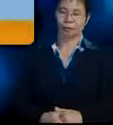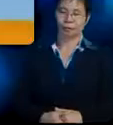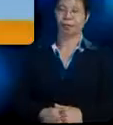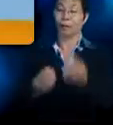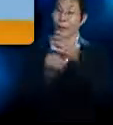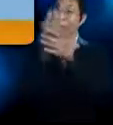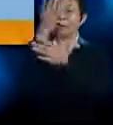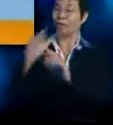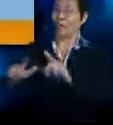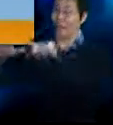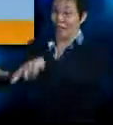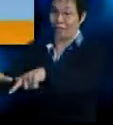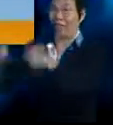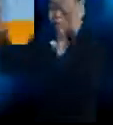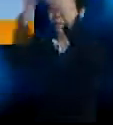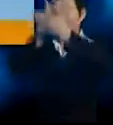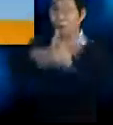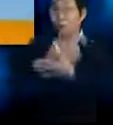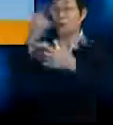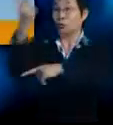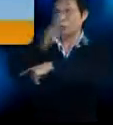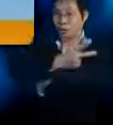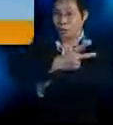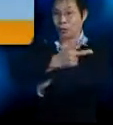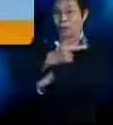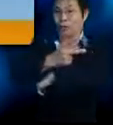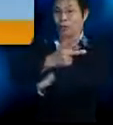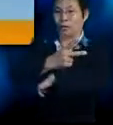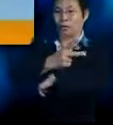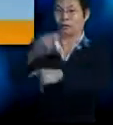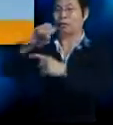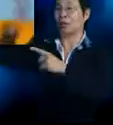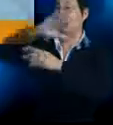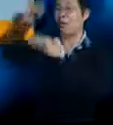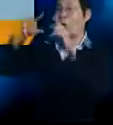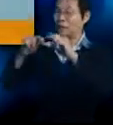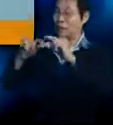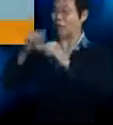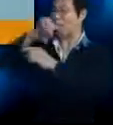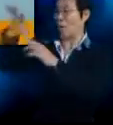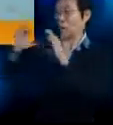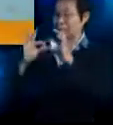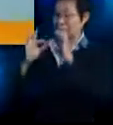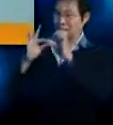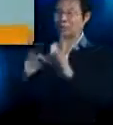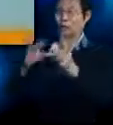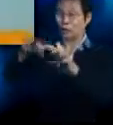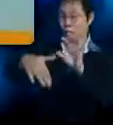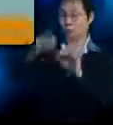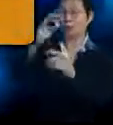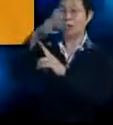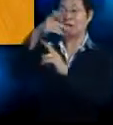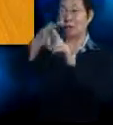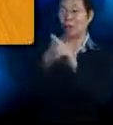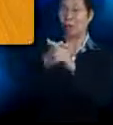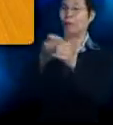A plant is left in a dark place for 2 days to get rid of any starch present. Choose a leaf from the